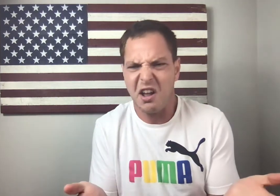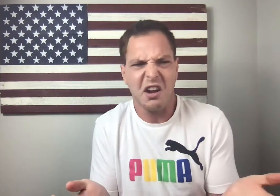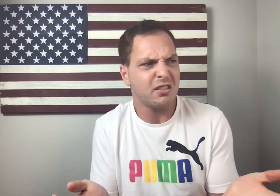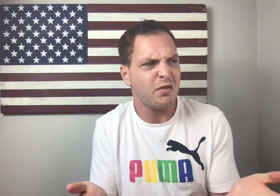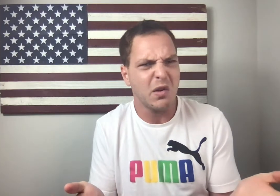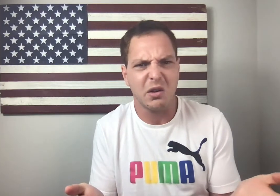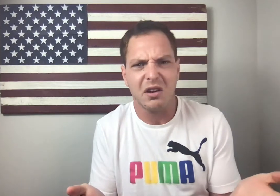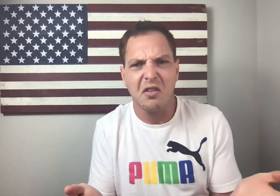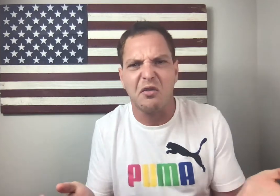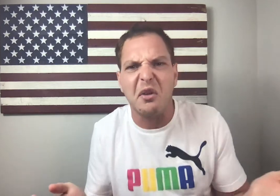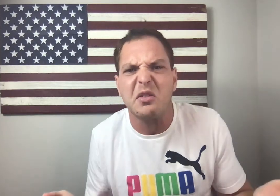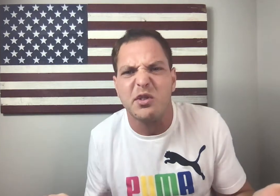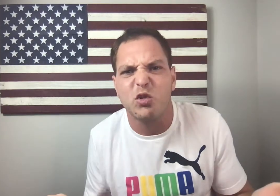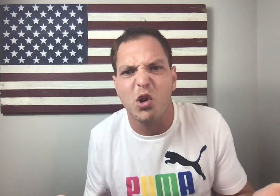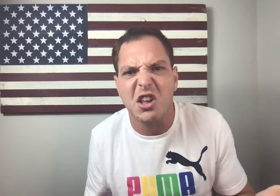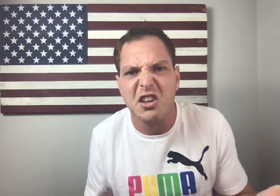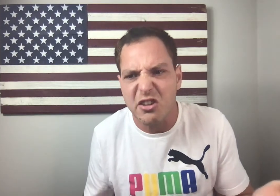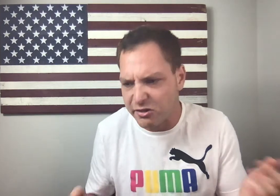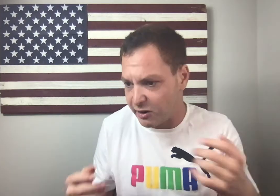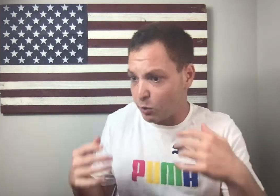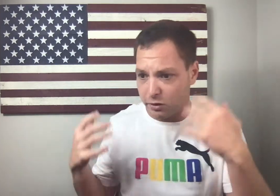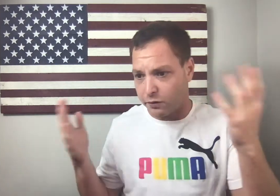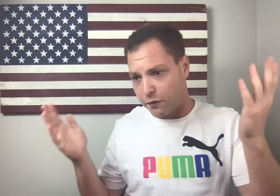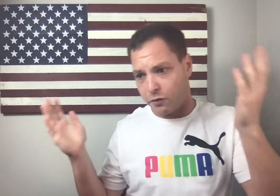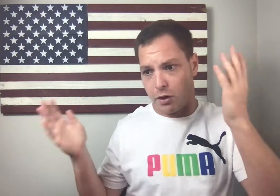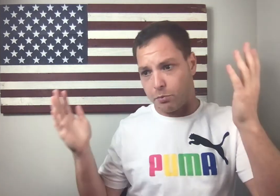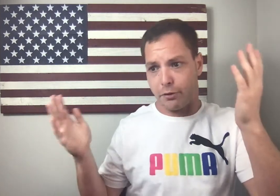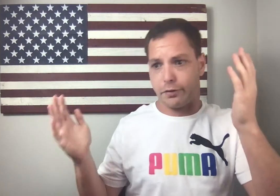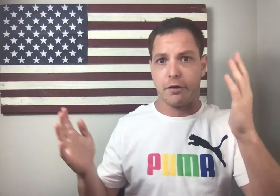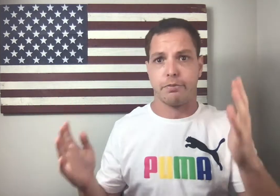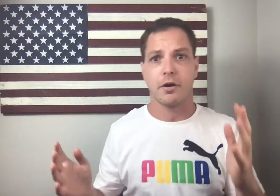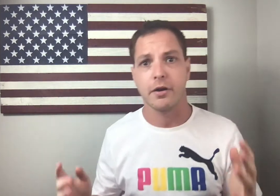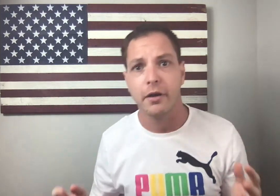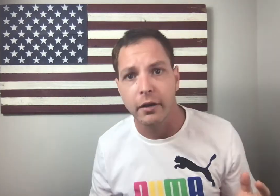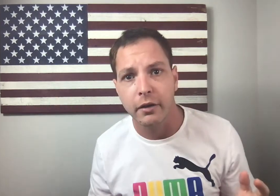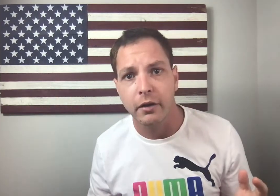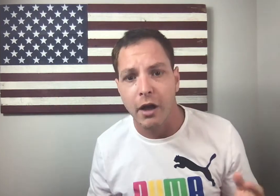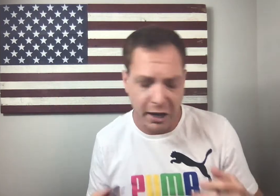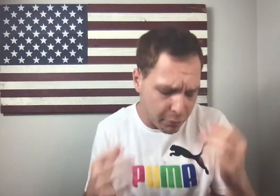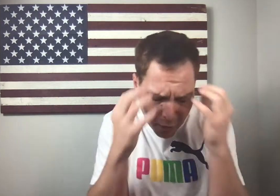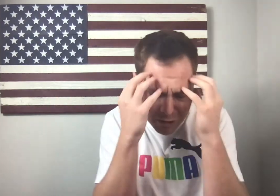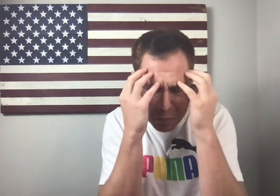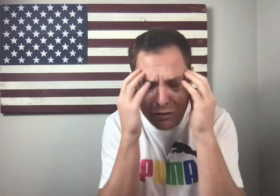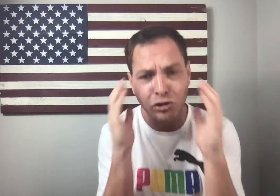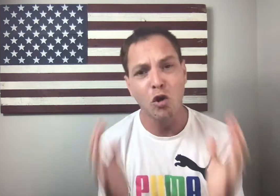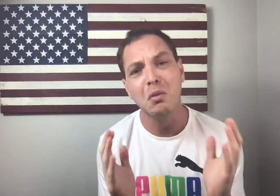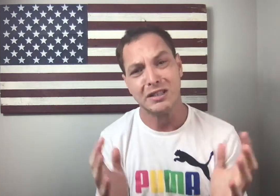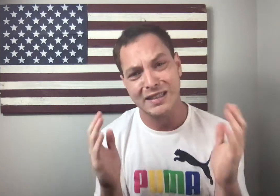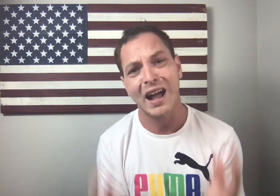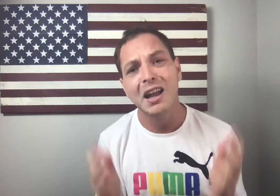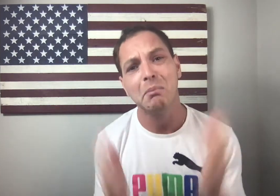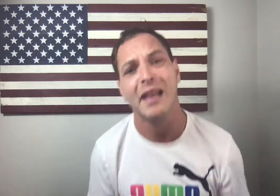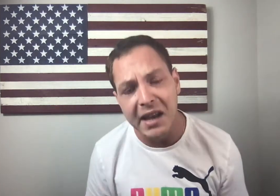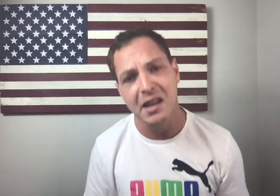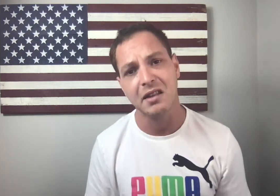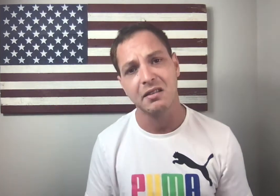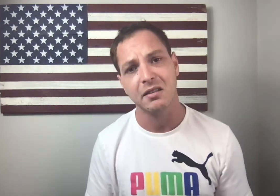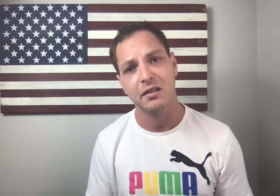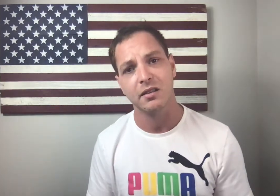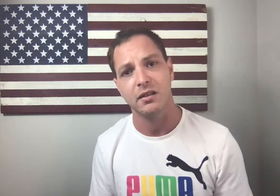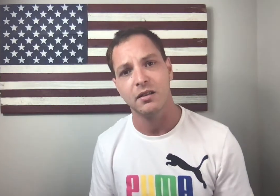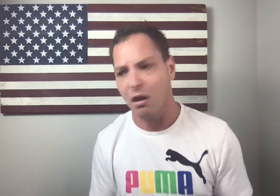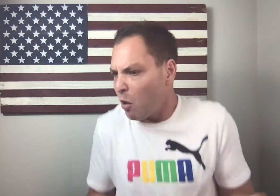who cares if you were friends for 20 years and it was his 50th birthday party? And he spent so much time planning